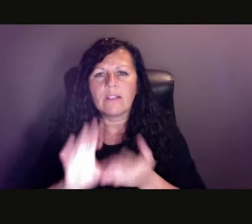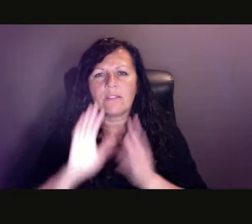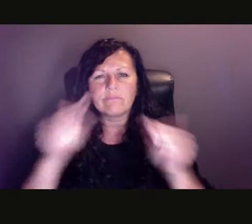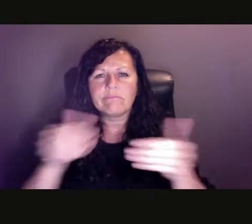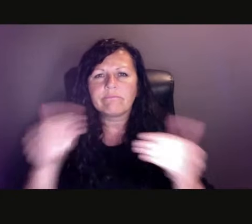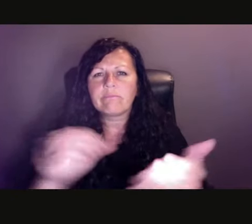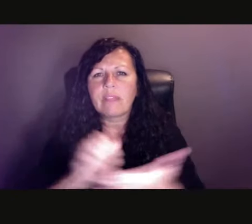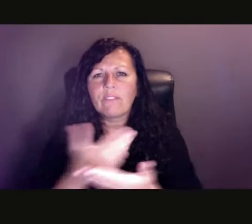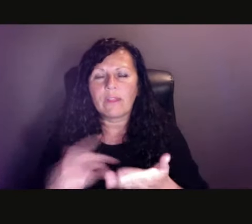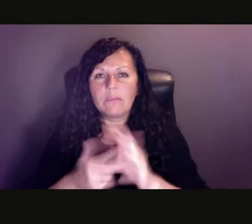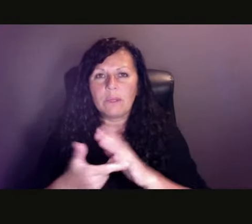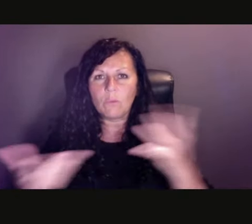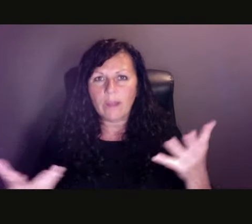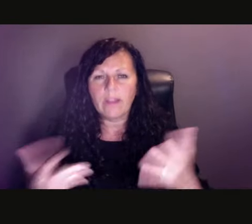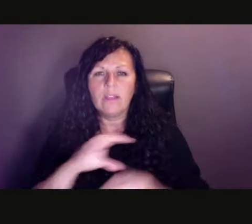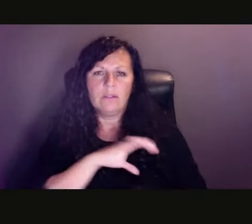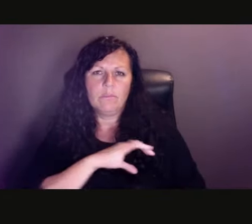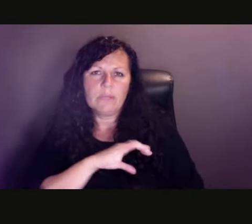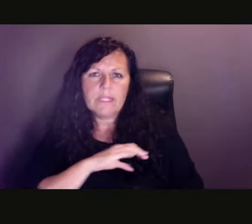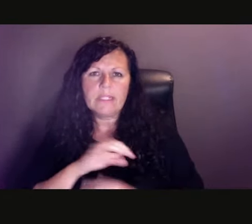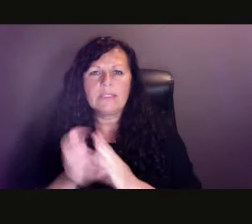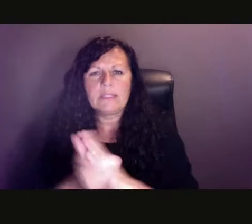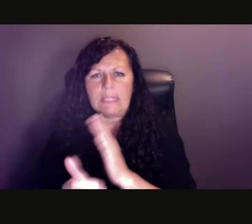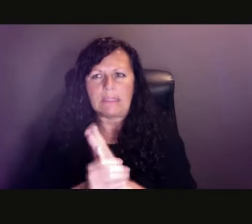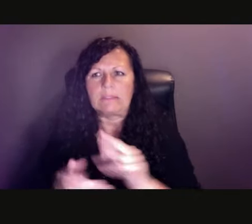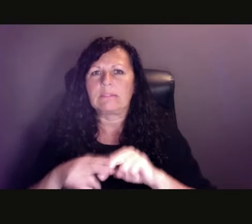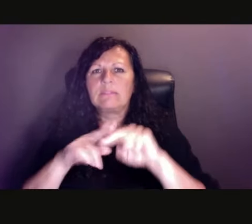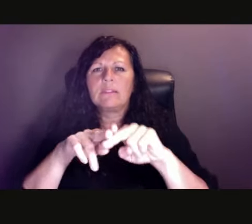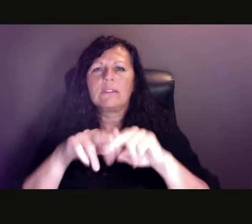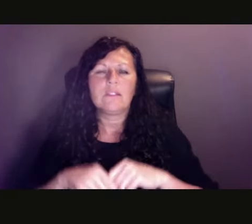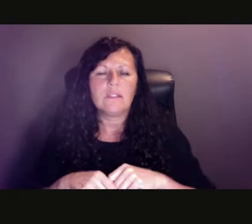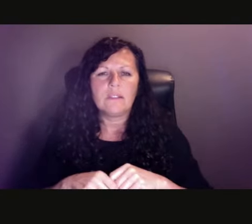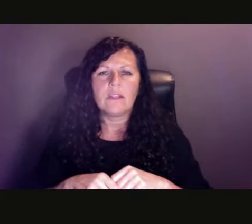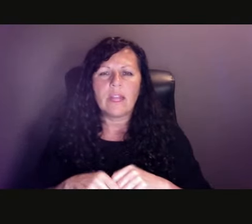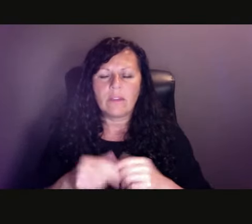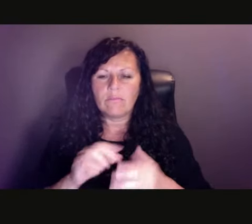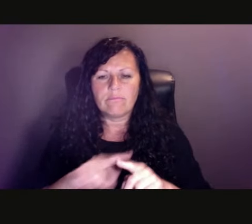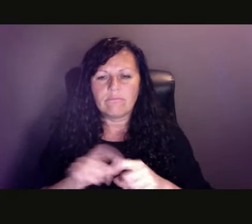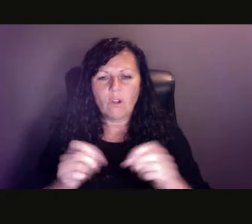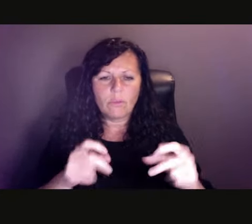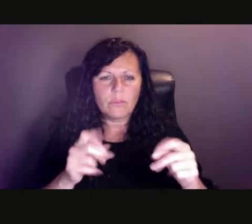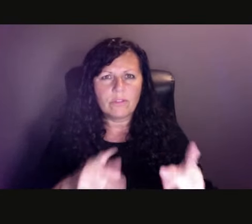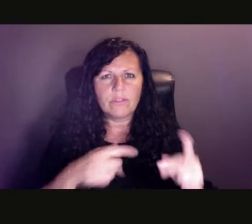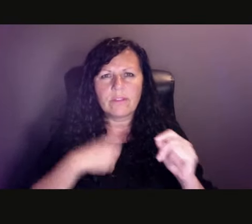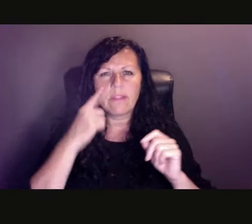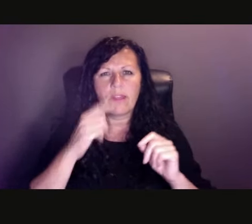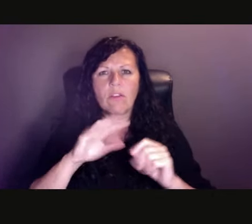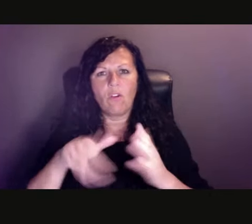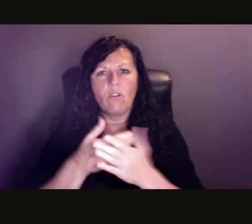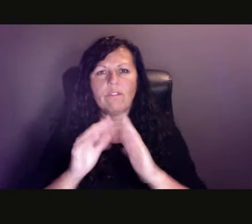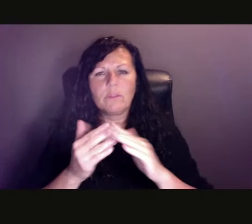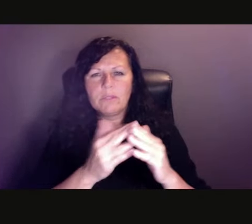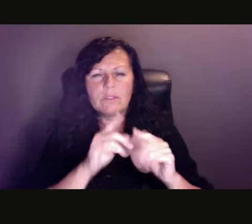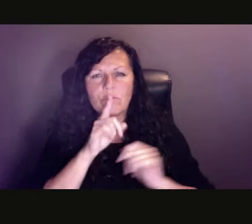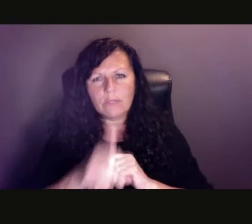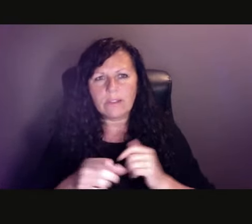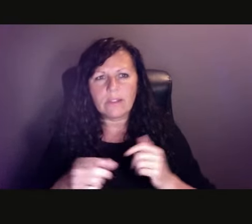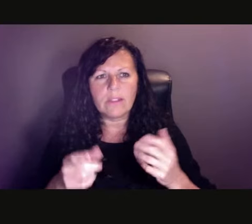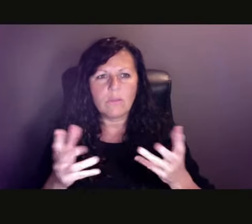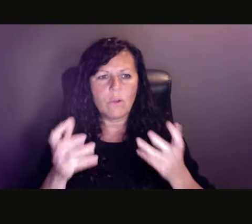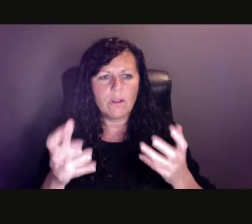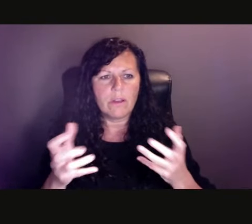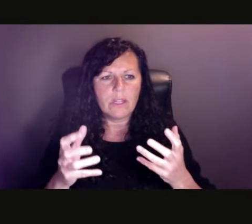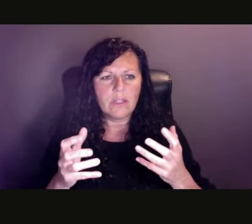community policing skills and opportunities and all of those things that I know that our whole community is really trying to get towards